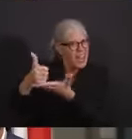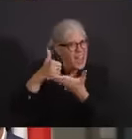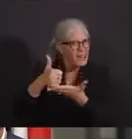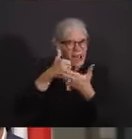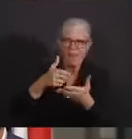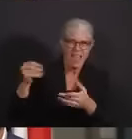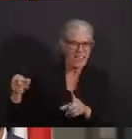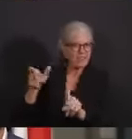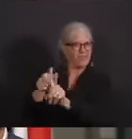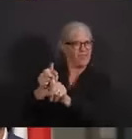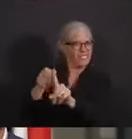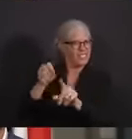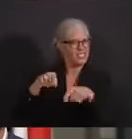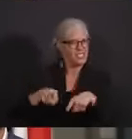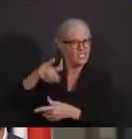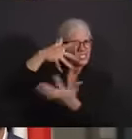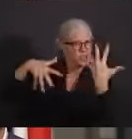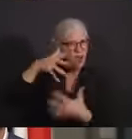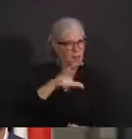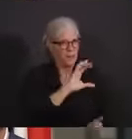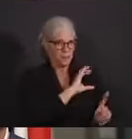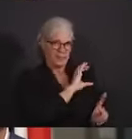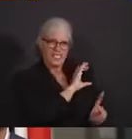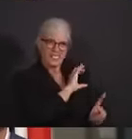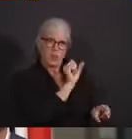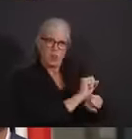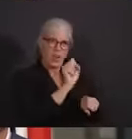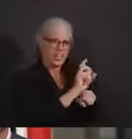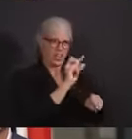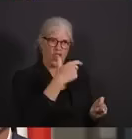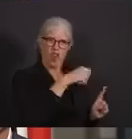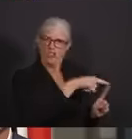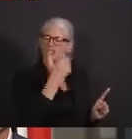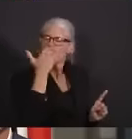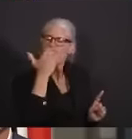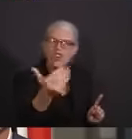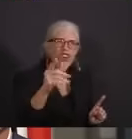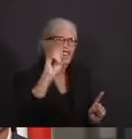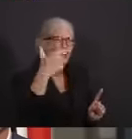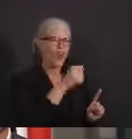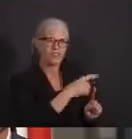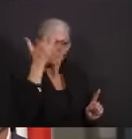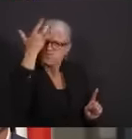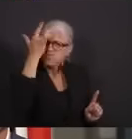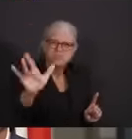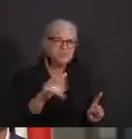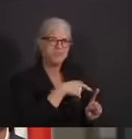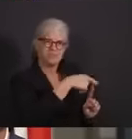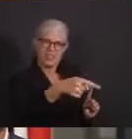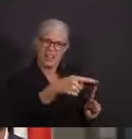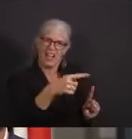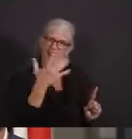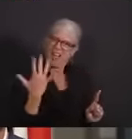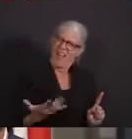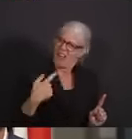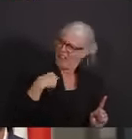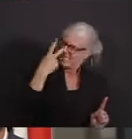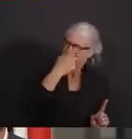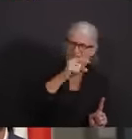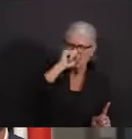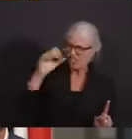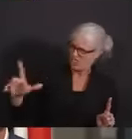storm. These police working dogs, they're great. They're great canines. So we don't have tolerance for that in